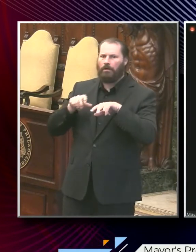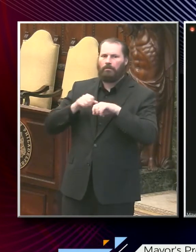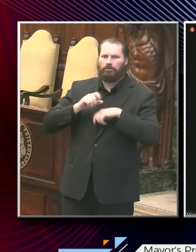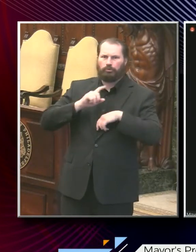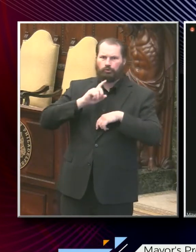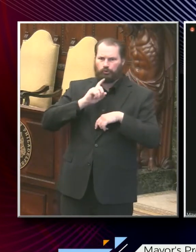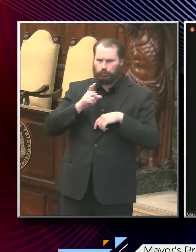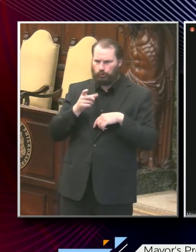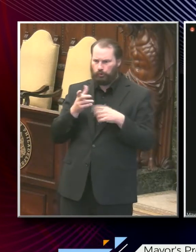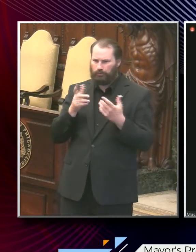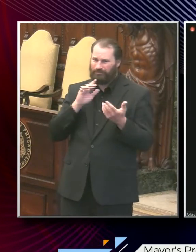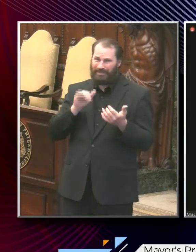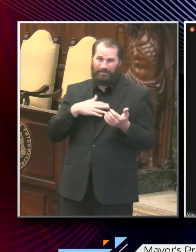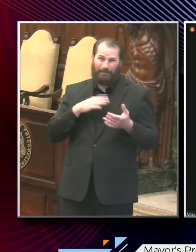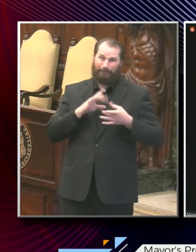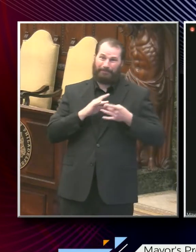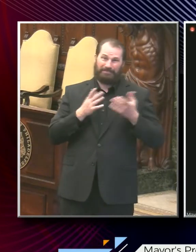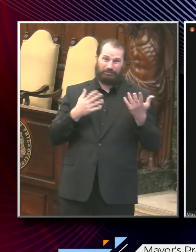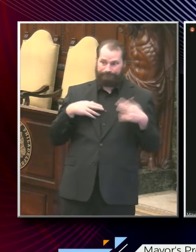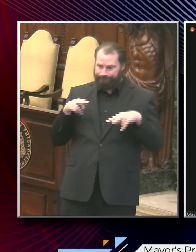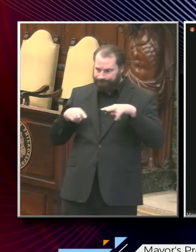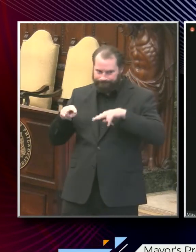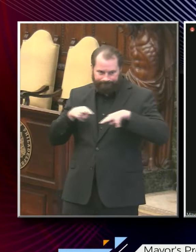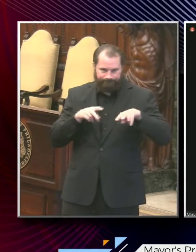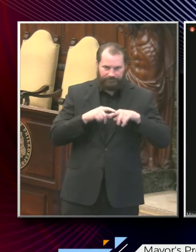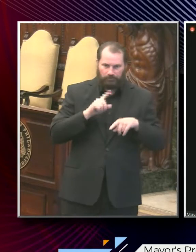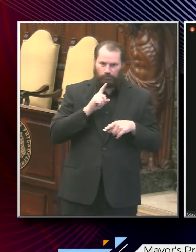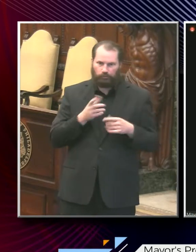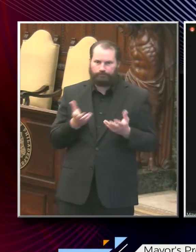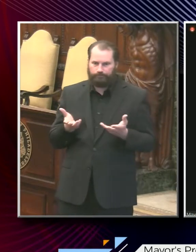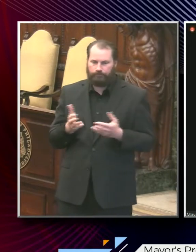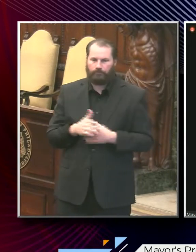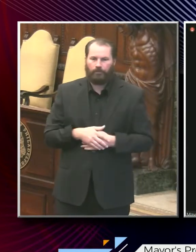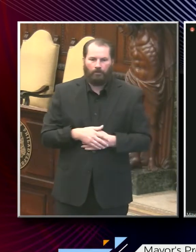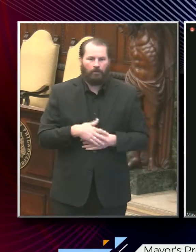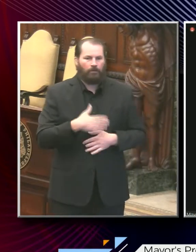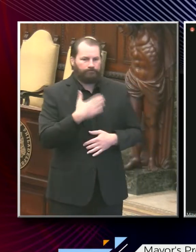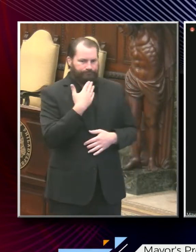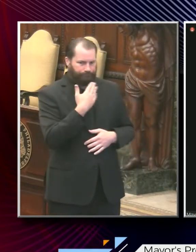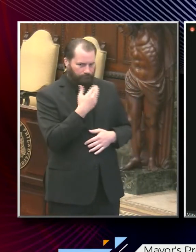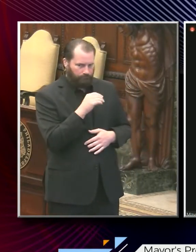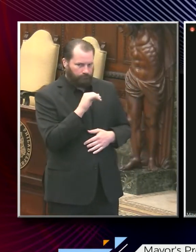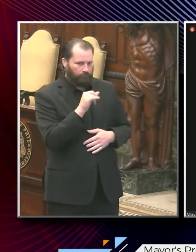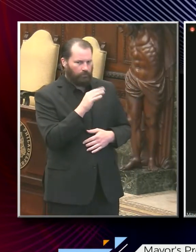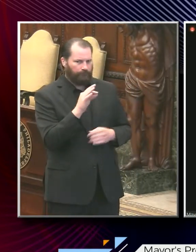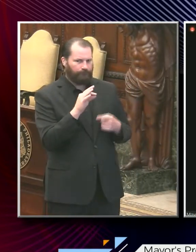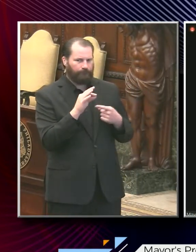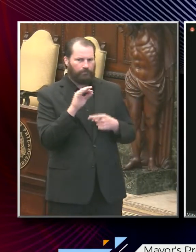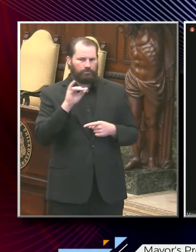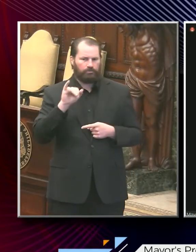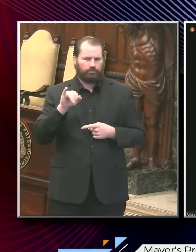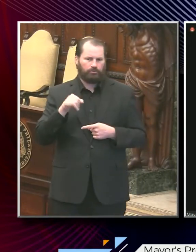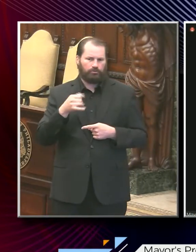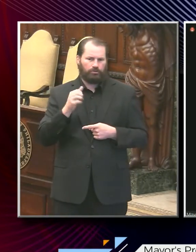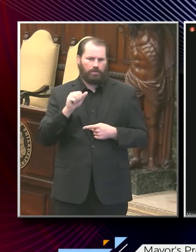All right. Thank you, Jeff Cole. Let's now go to Jacqueline Lee of 6.